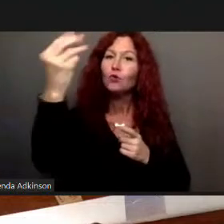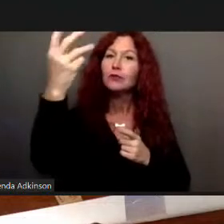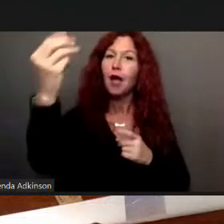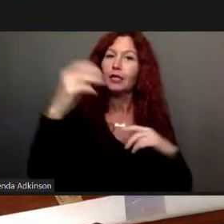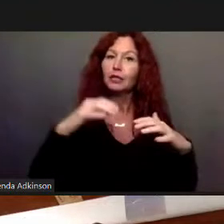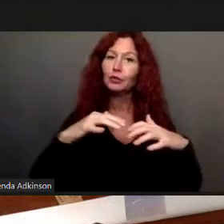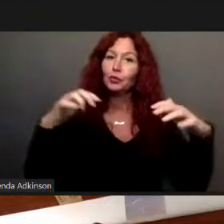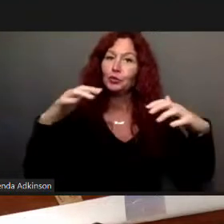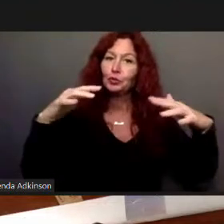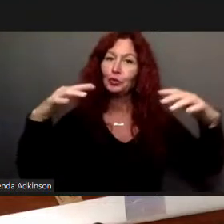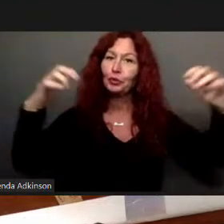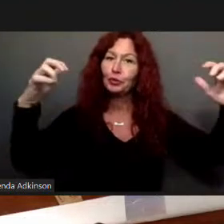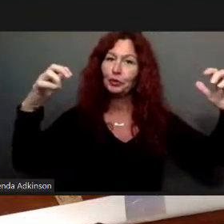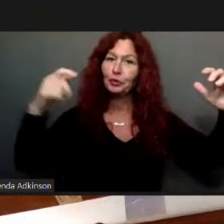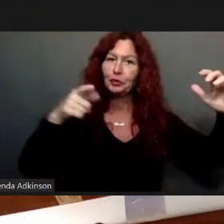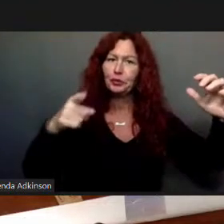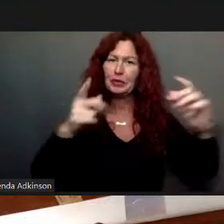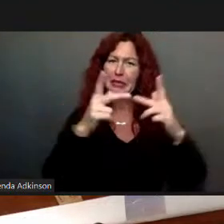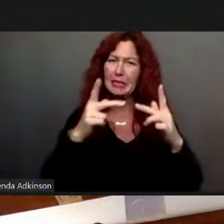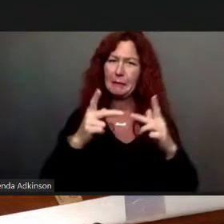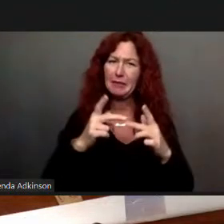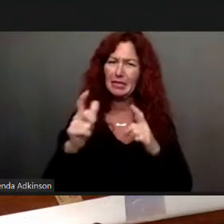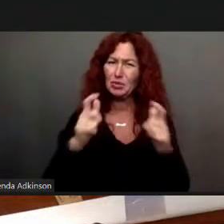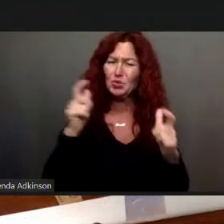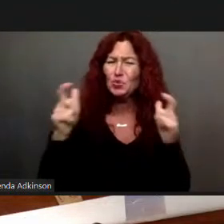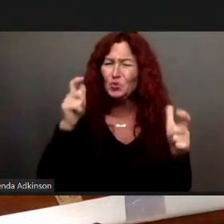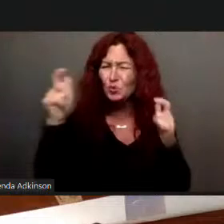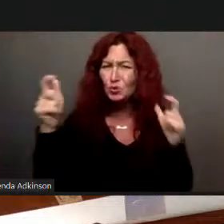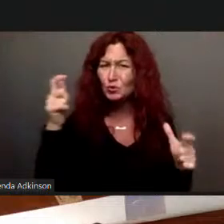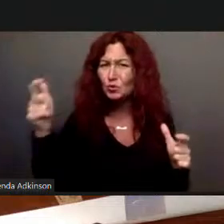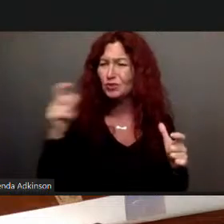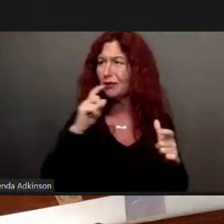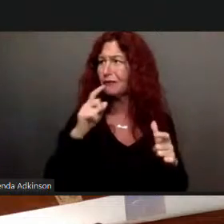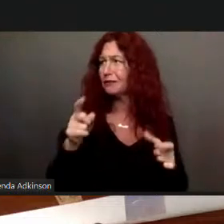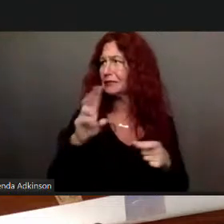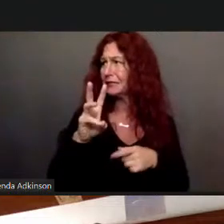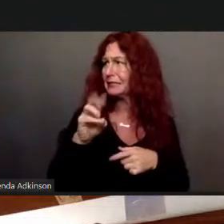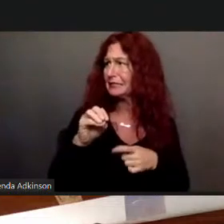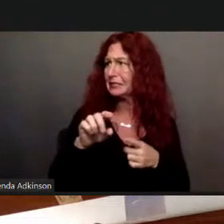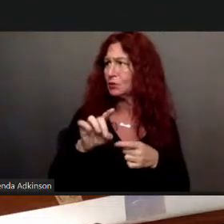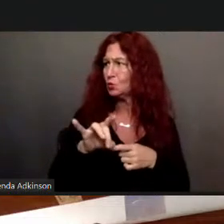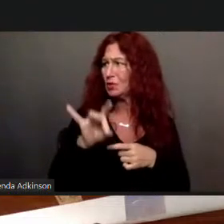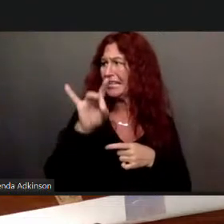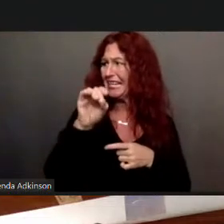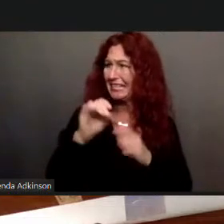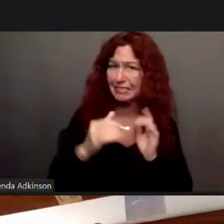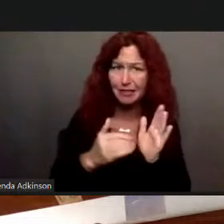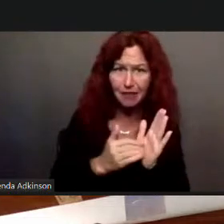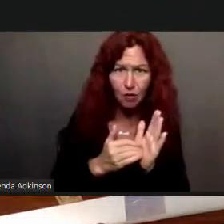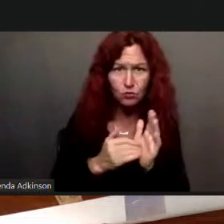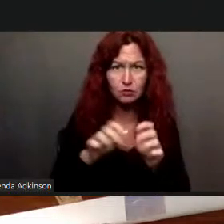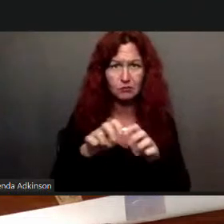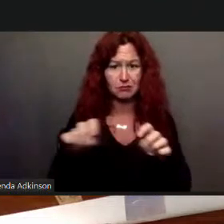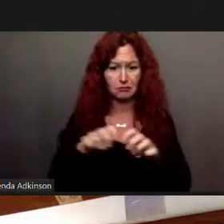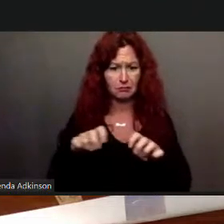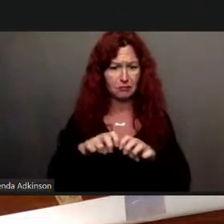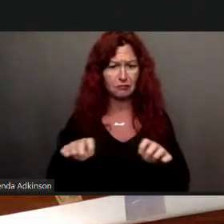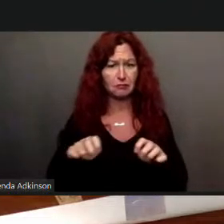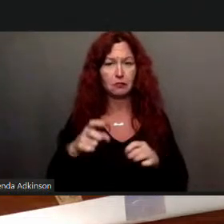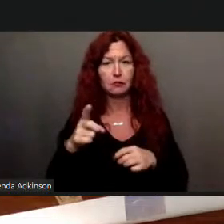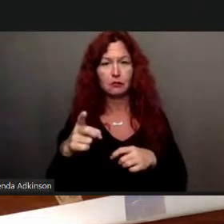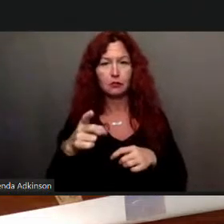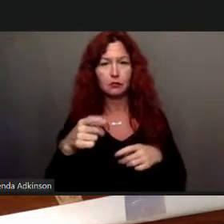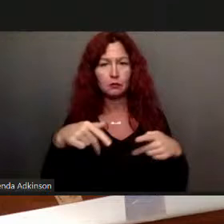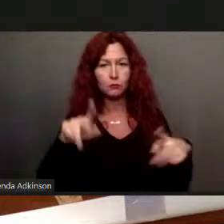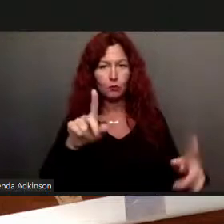has a capacity of 60, 80,000. And so you had 1,000 people in there. They were way spread apart. That's probably not an issue.